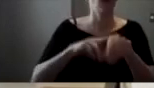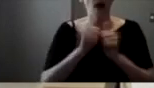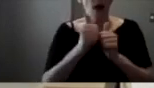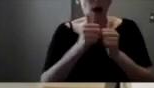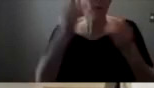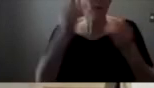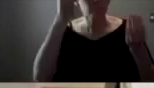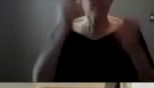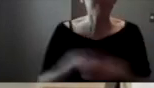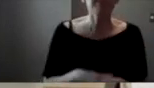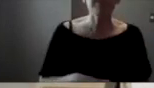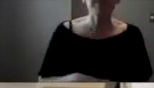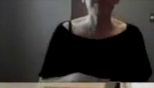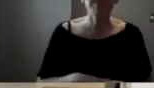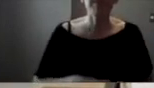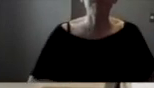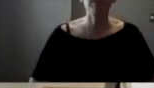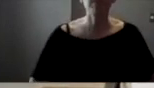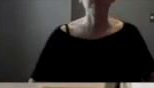Again, in terms of